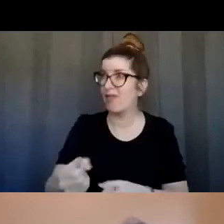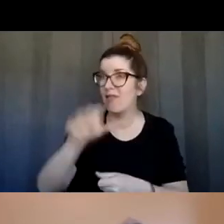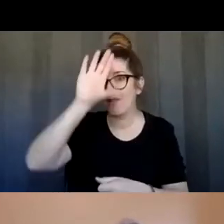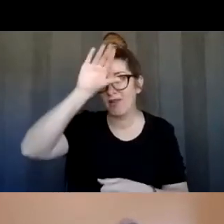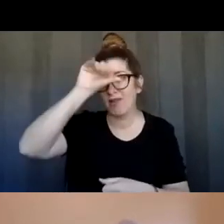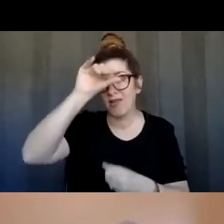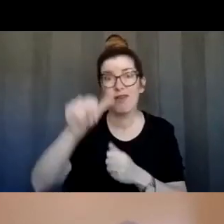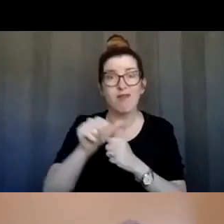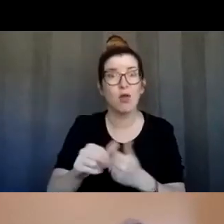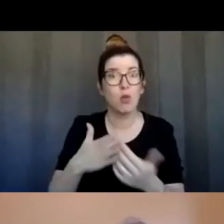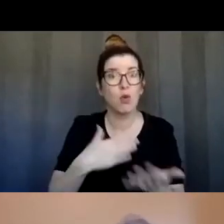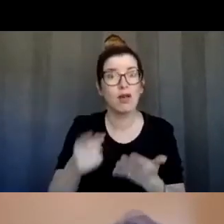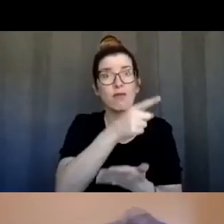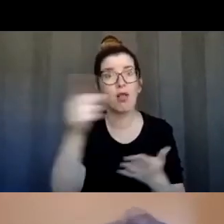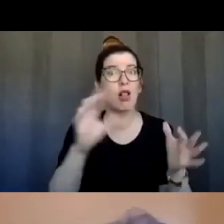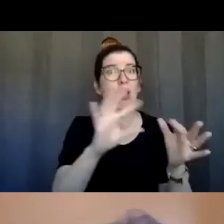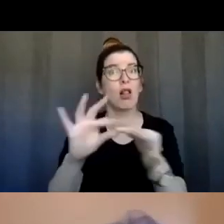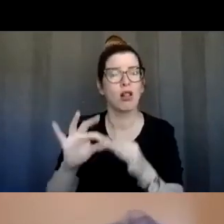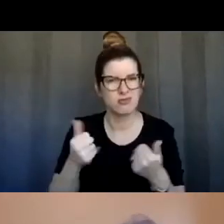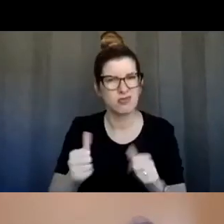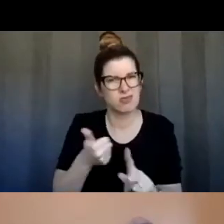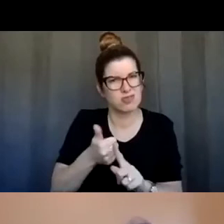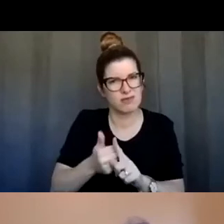least try to research it on your own.